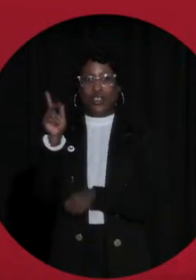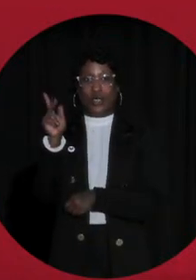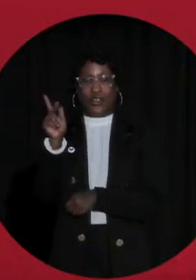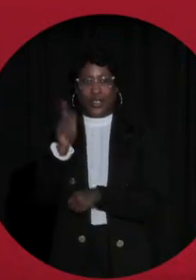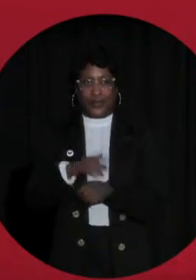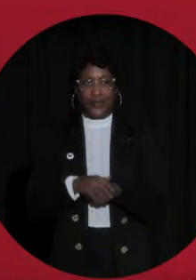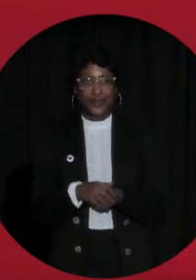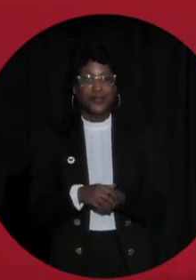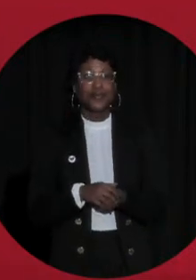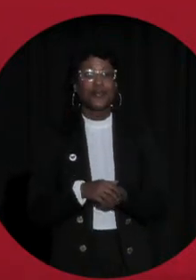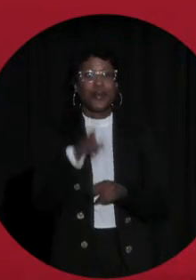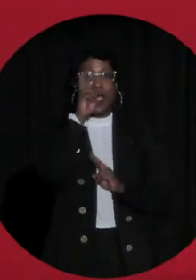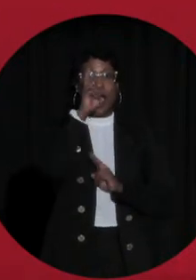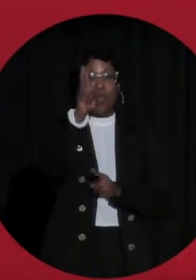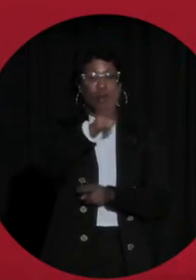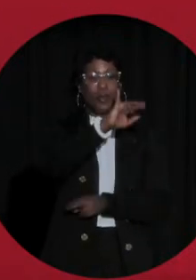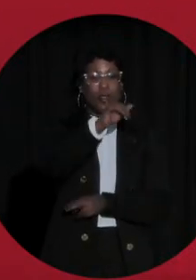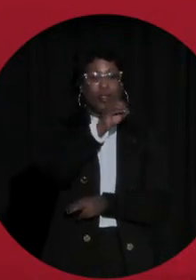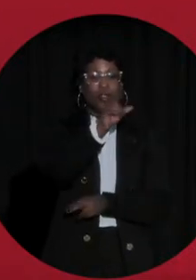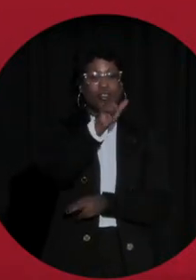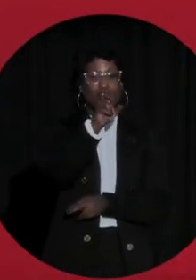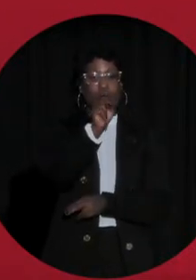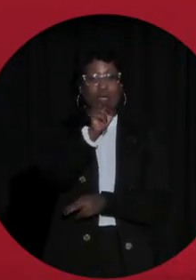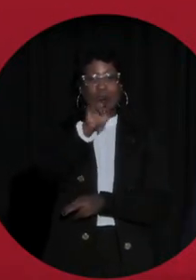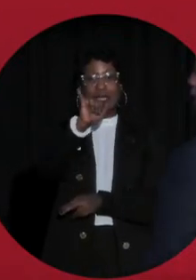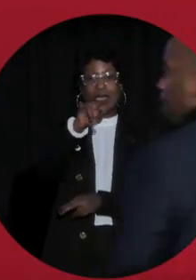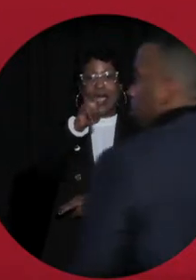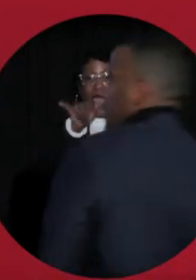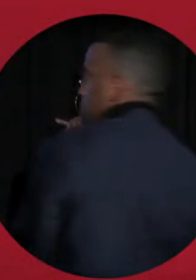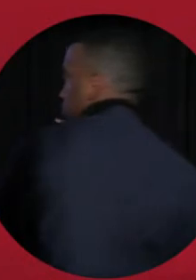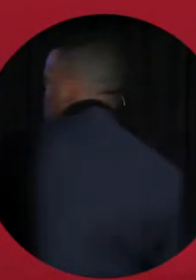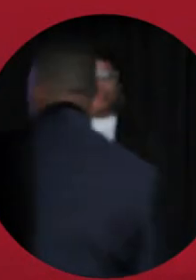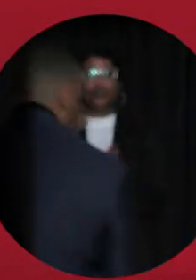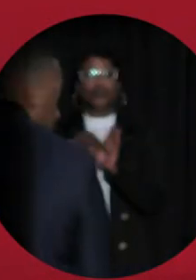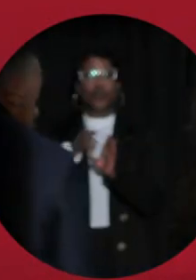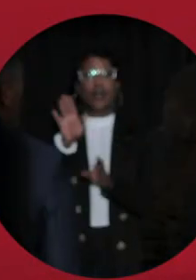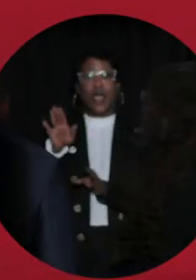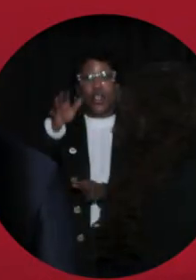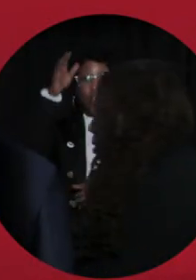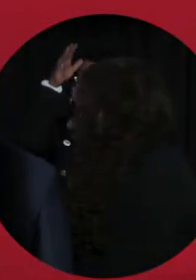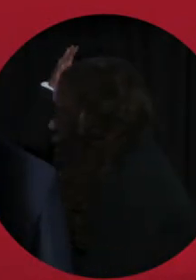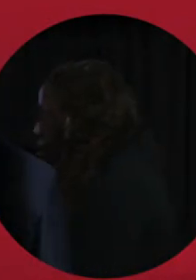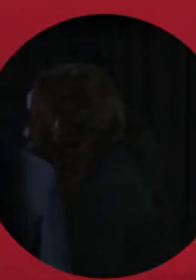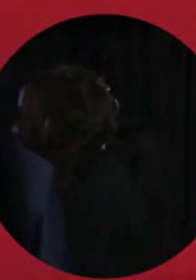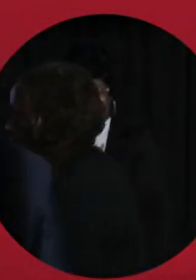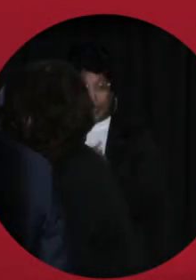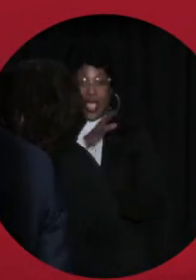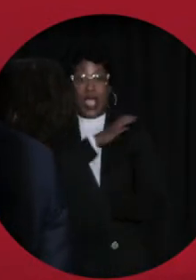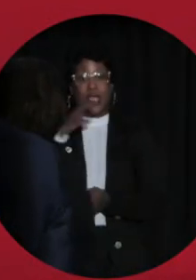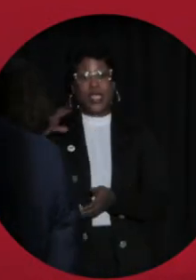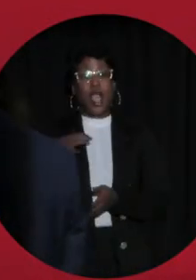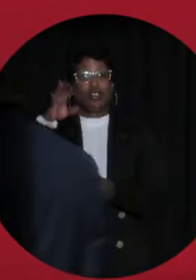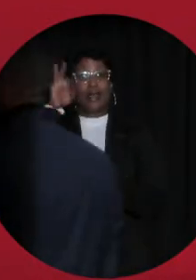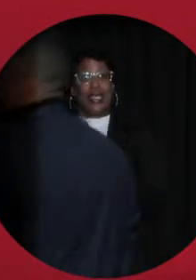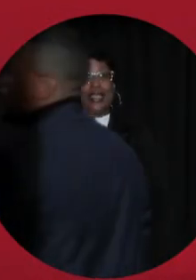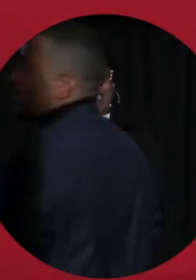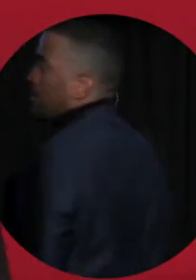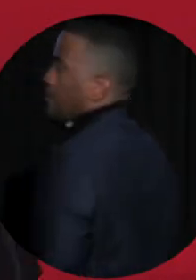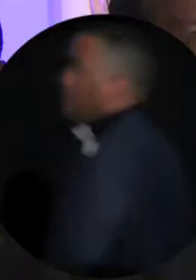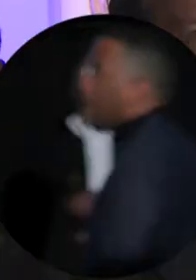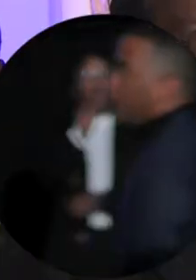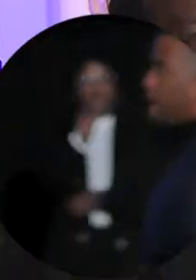The Honorable Jolene Ivy, District 5, joined by her husband, Congressman-elect Glenn